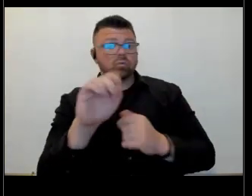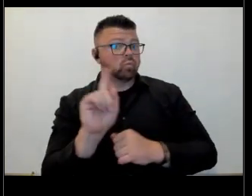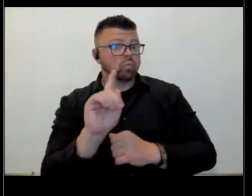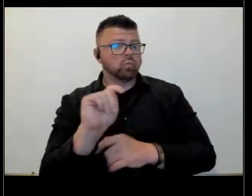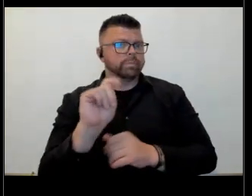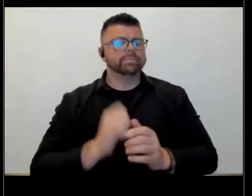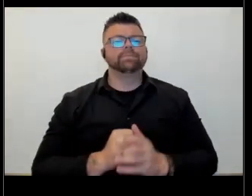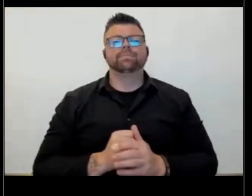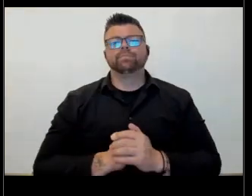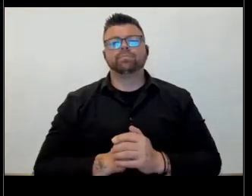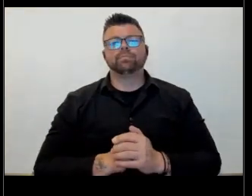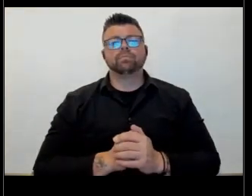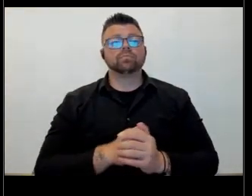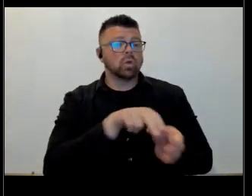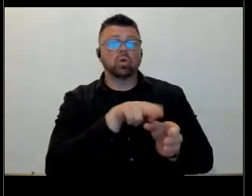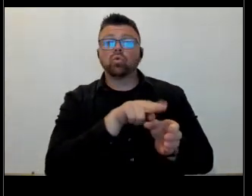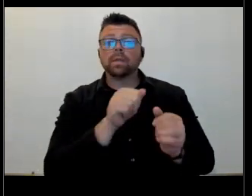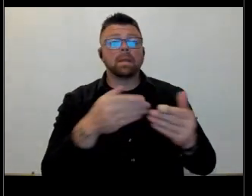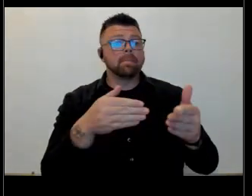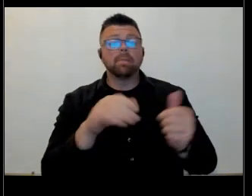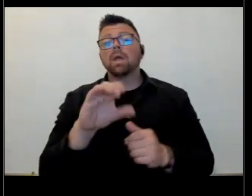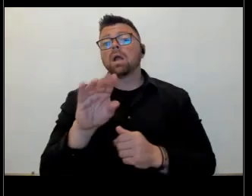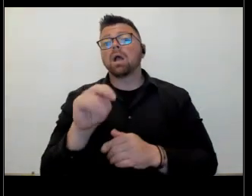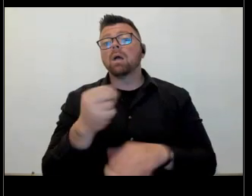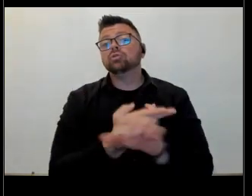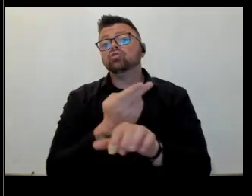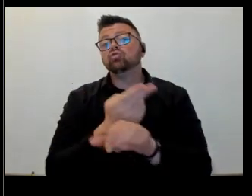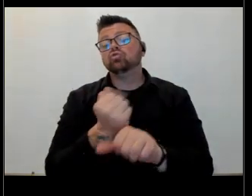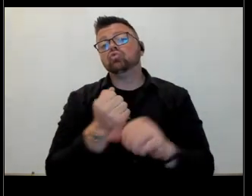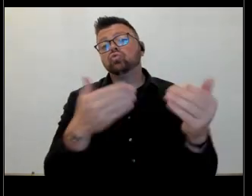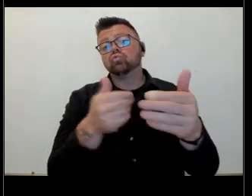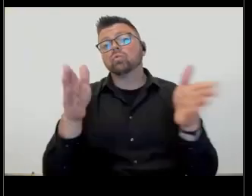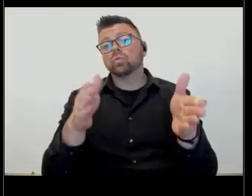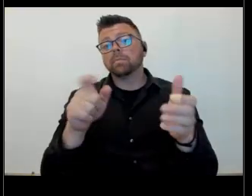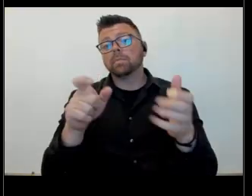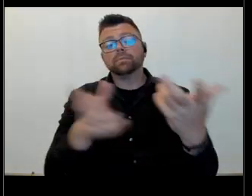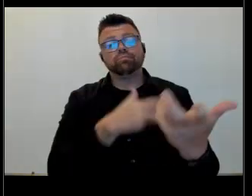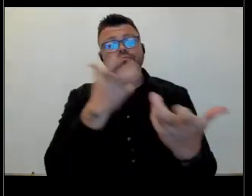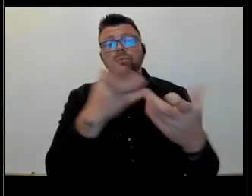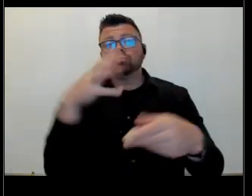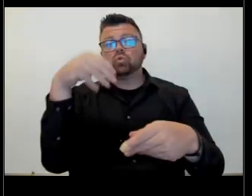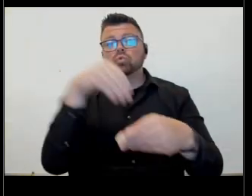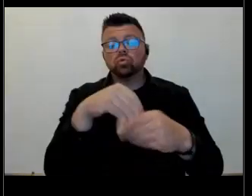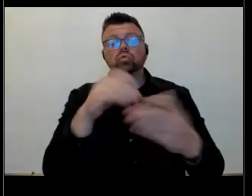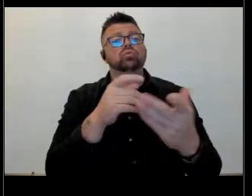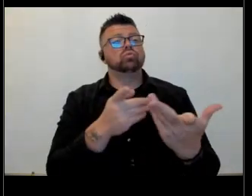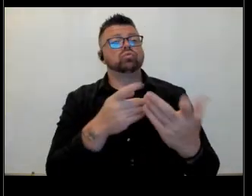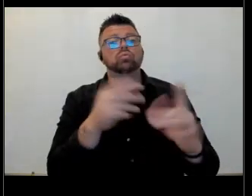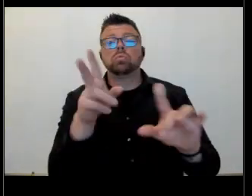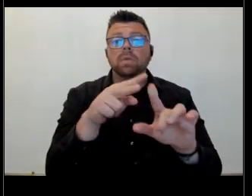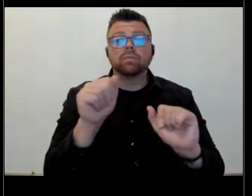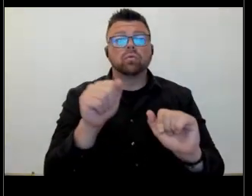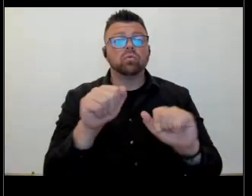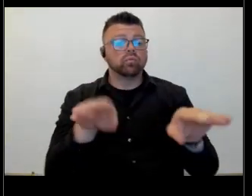Toilets in public and common use toilet rooms must comply with applicable clear floor space